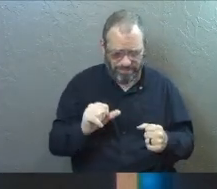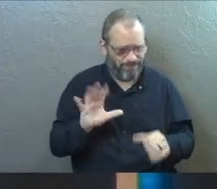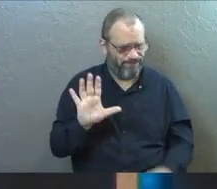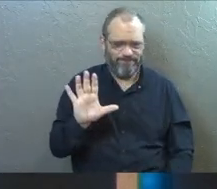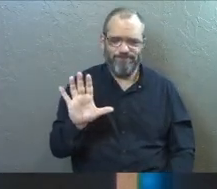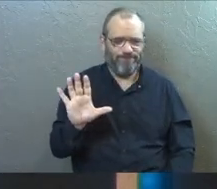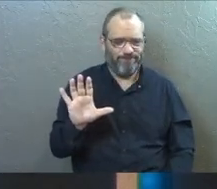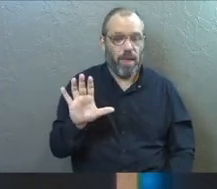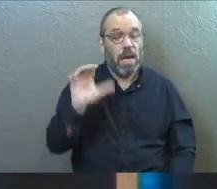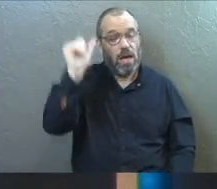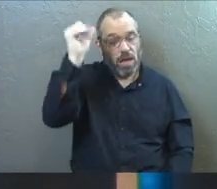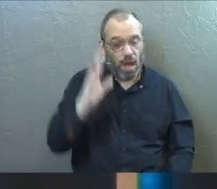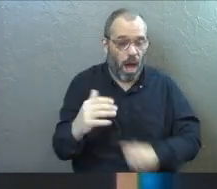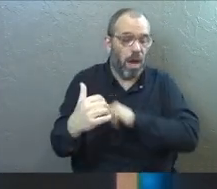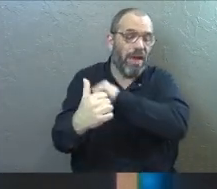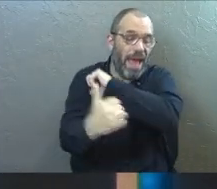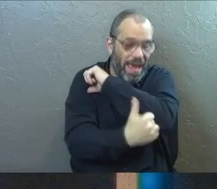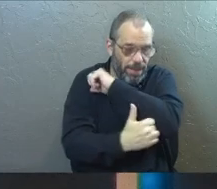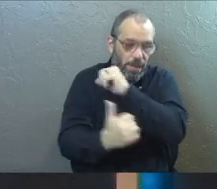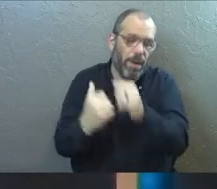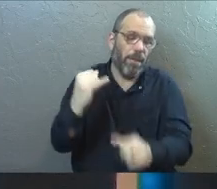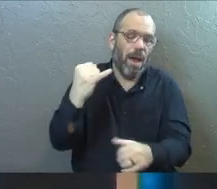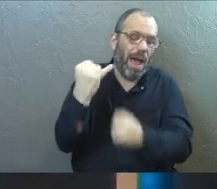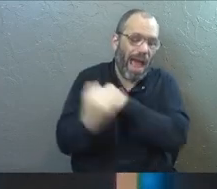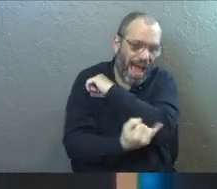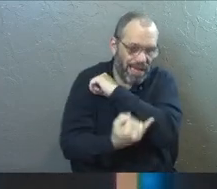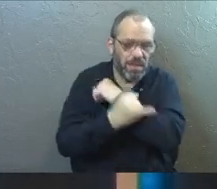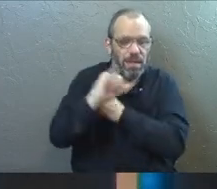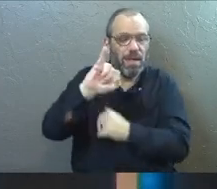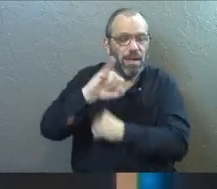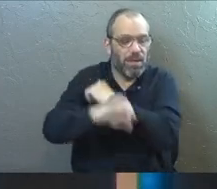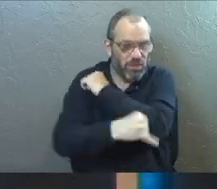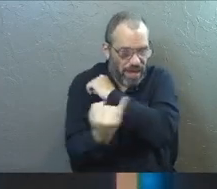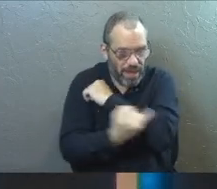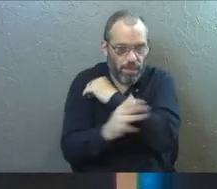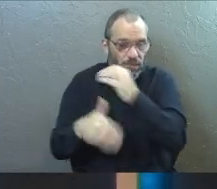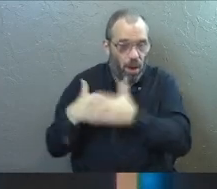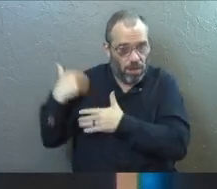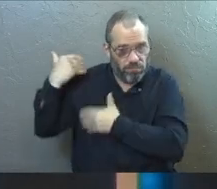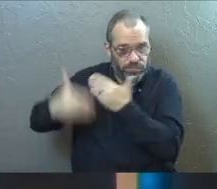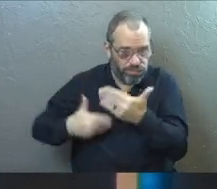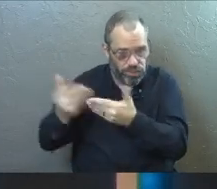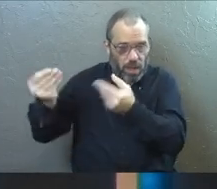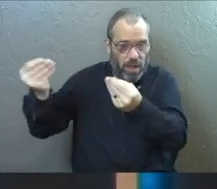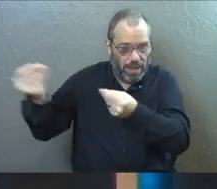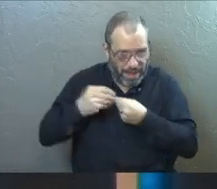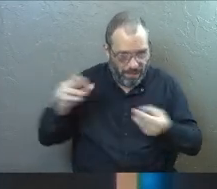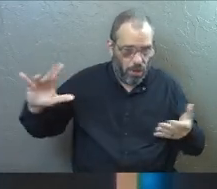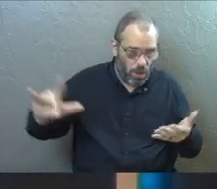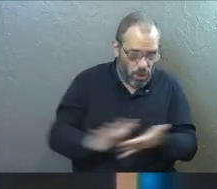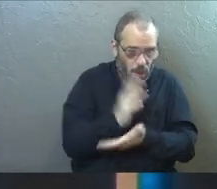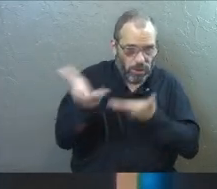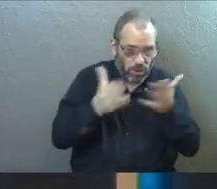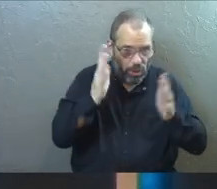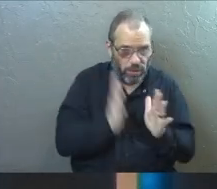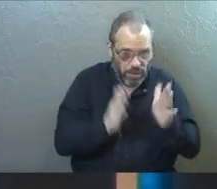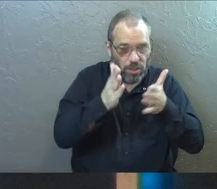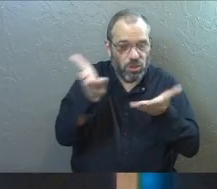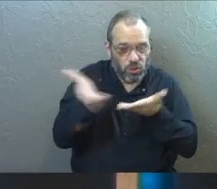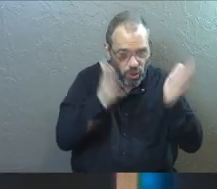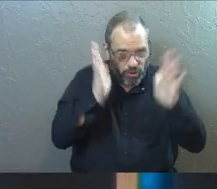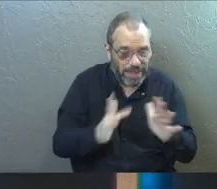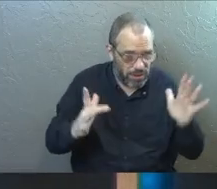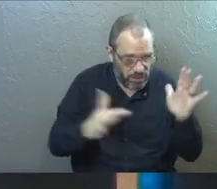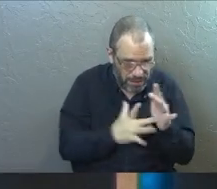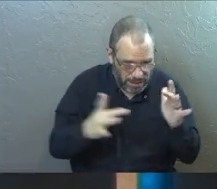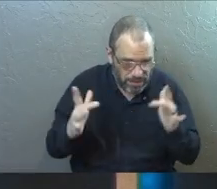godliness? For it is the God of Abraham, Isaac, and Jacob, the God of all our ancestors, who has brought glory to his servant Jesus by